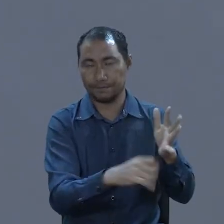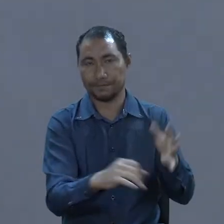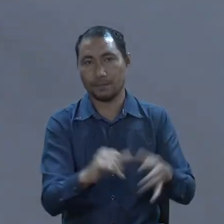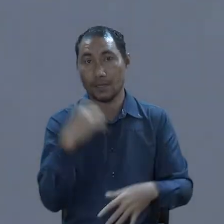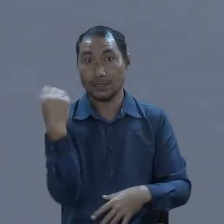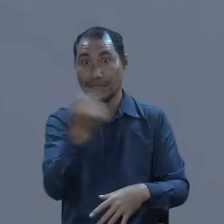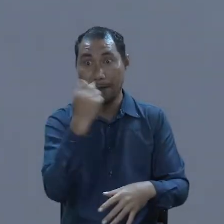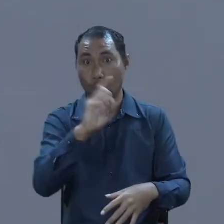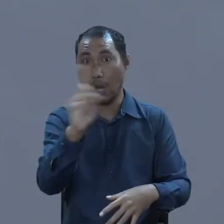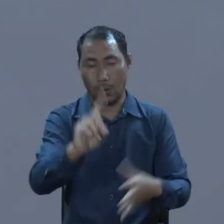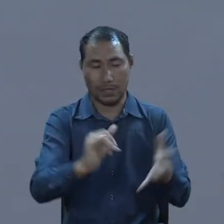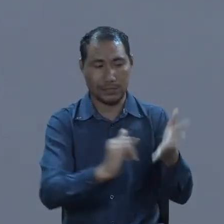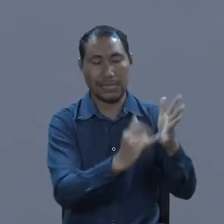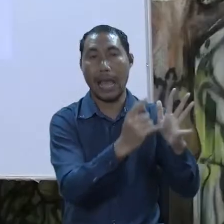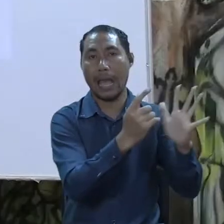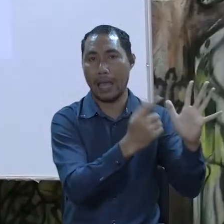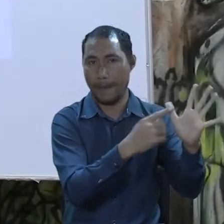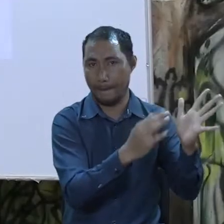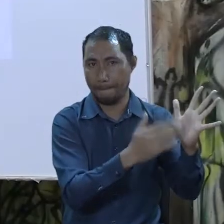Fasamoina ole